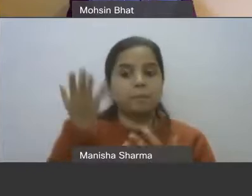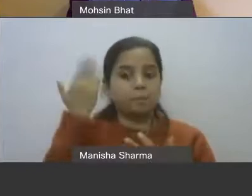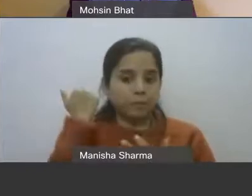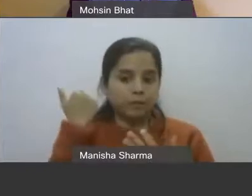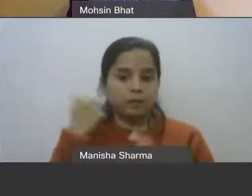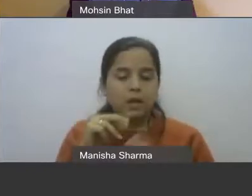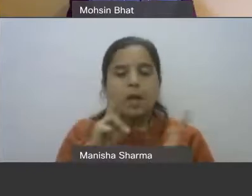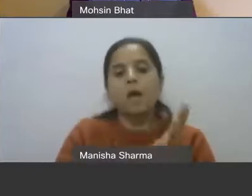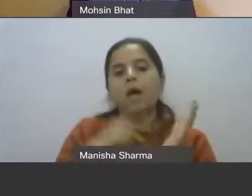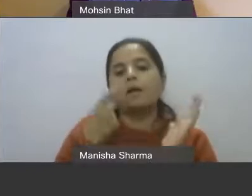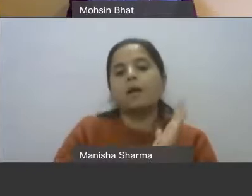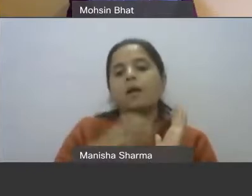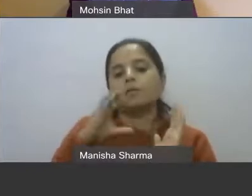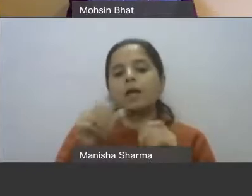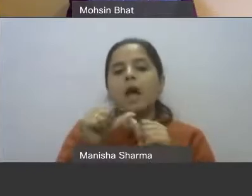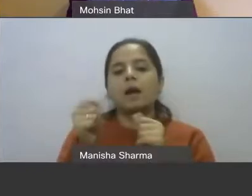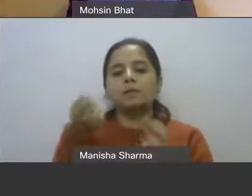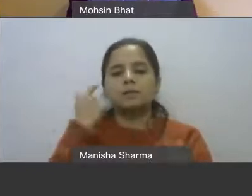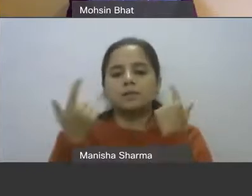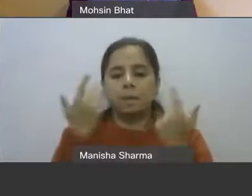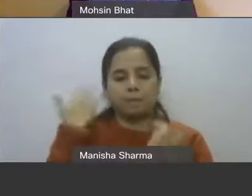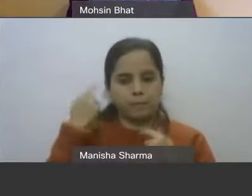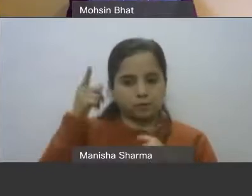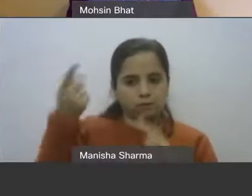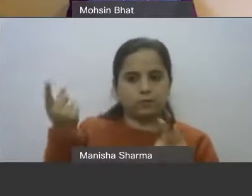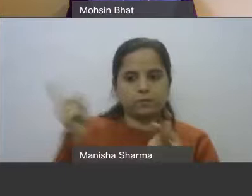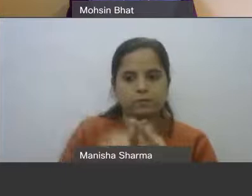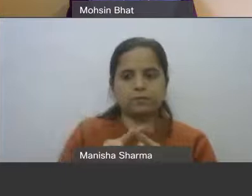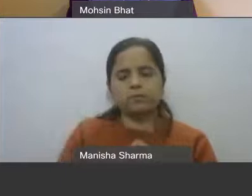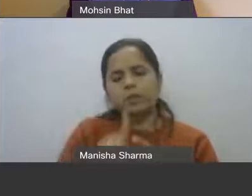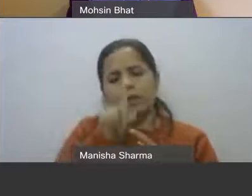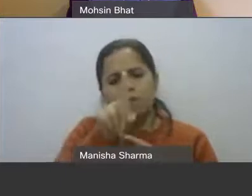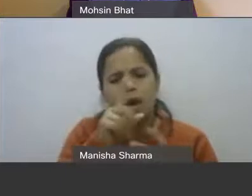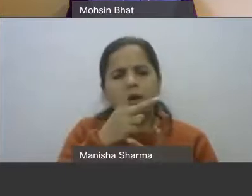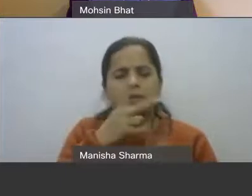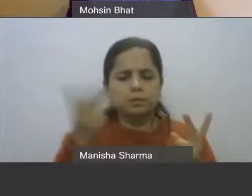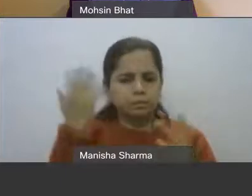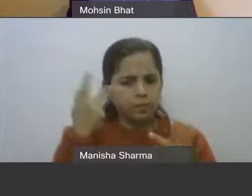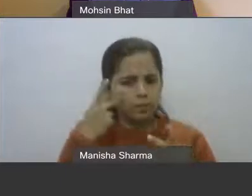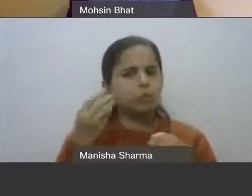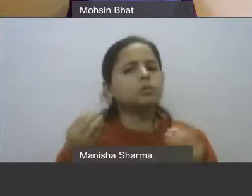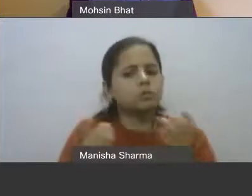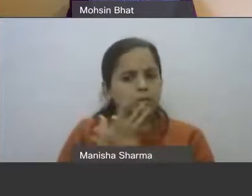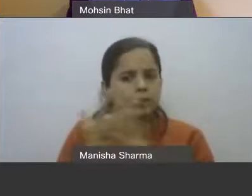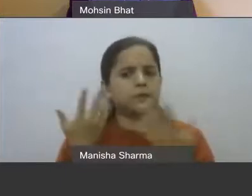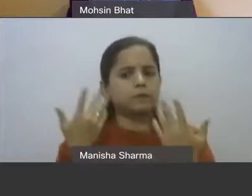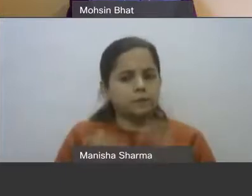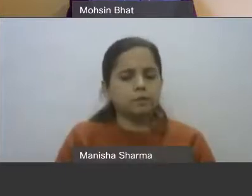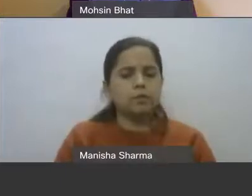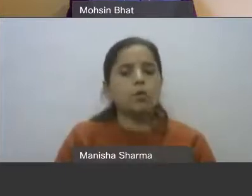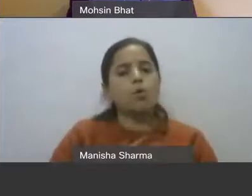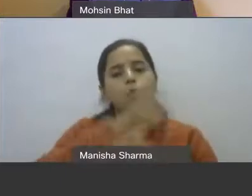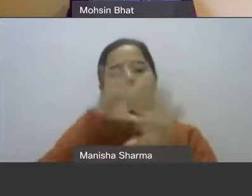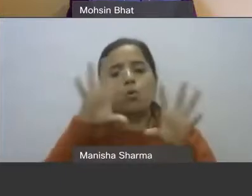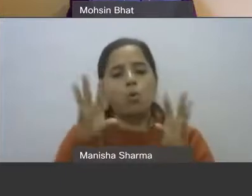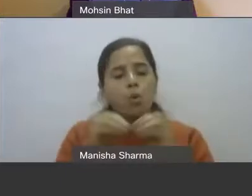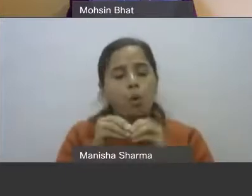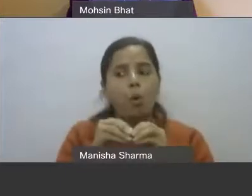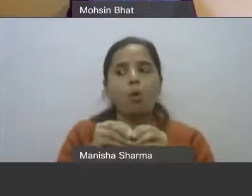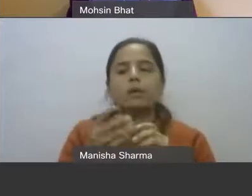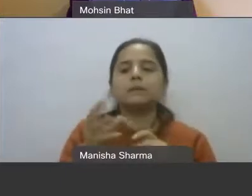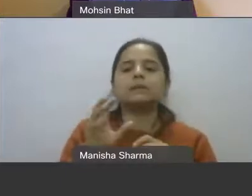of the NRC in Assam, was one sort of formulation was that all sovereign